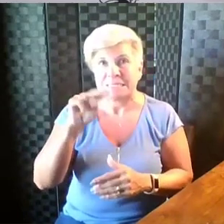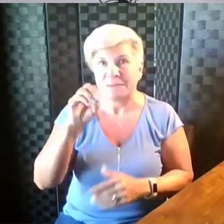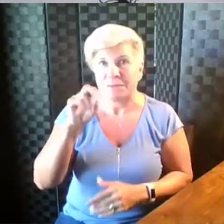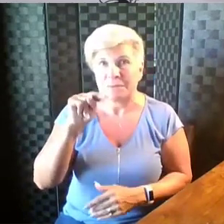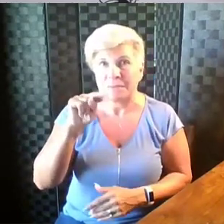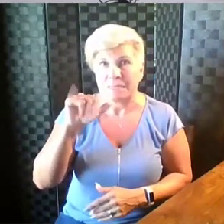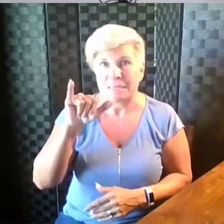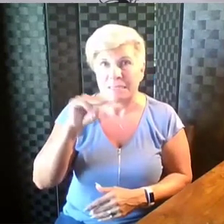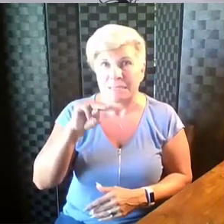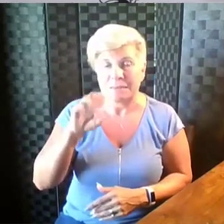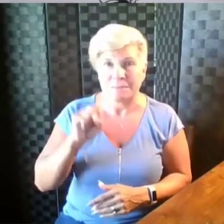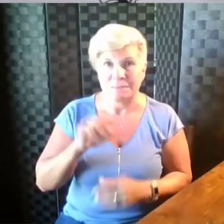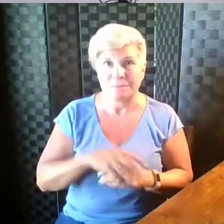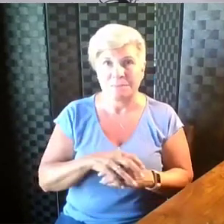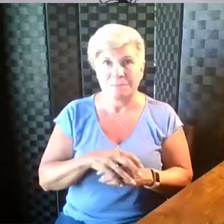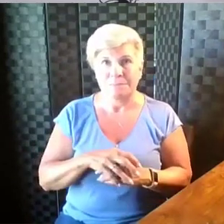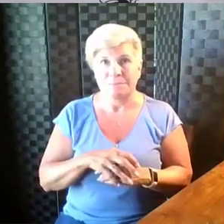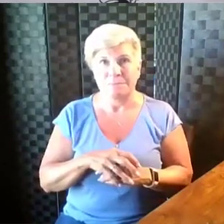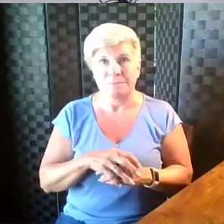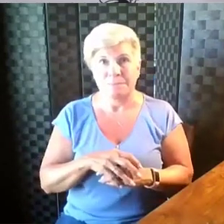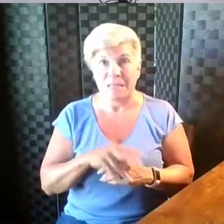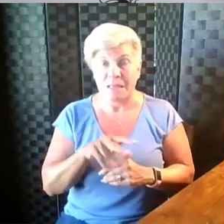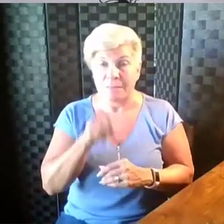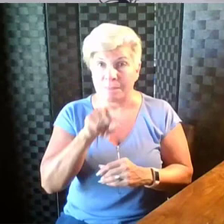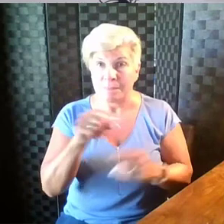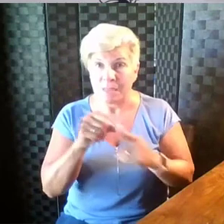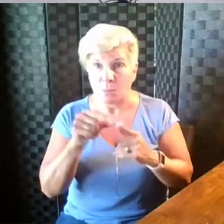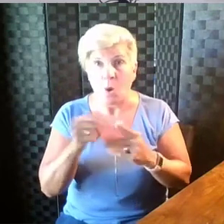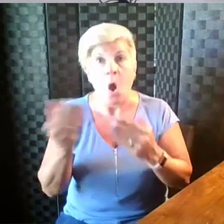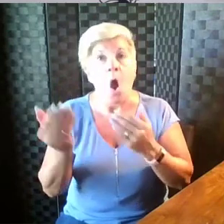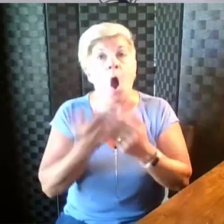These words have almost the same meaning.